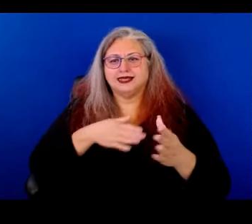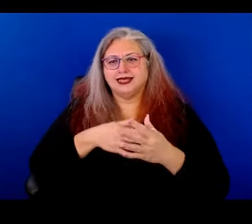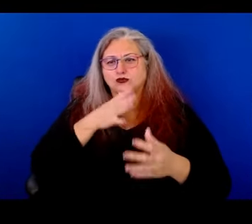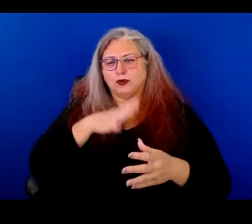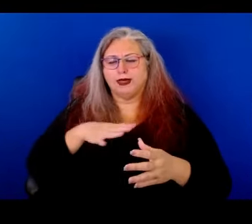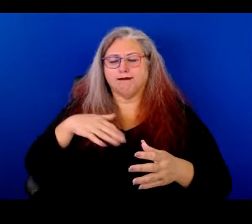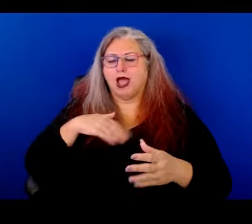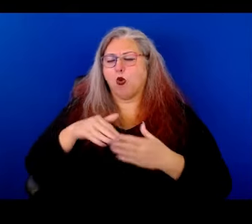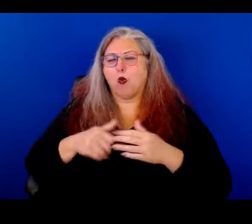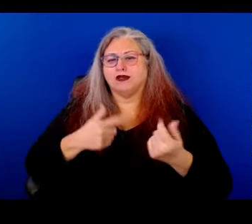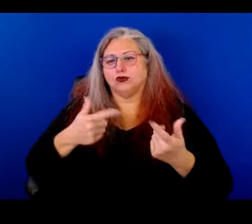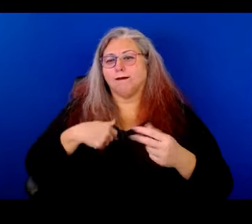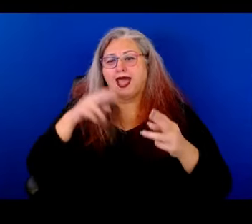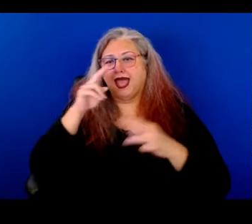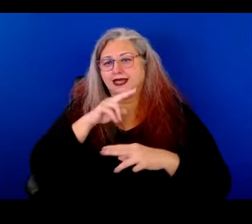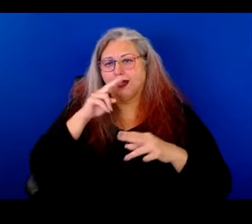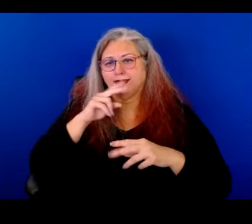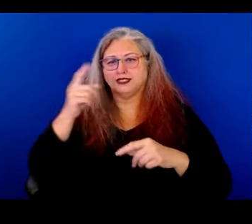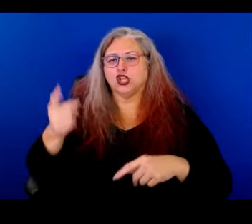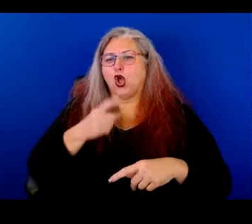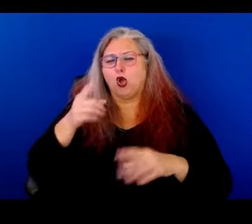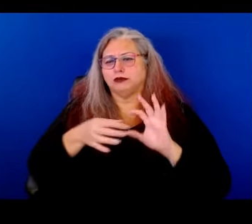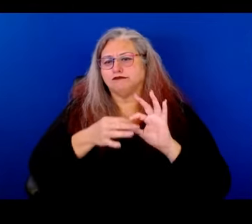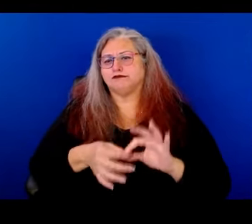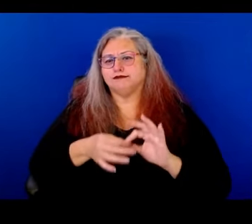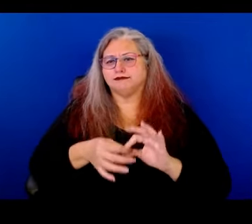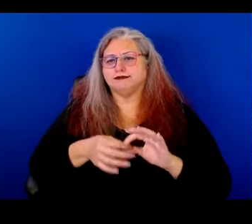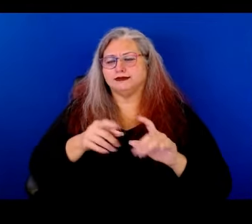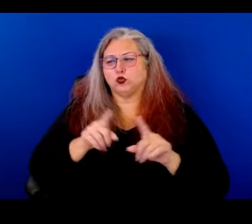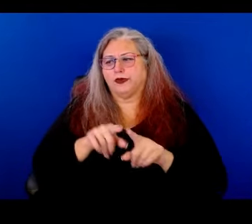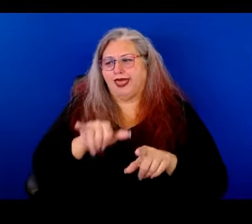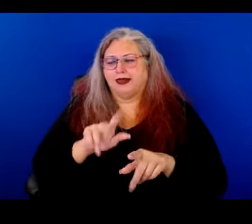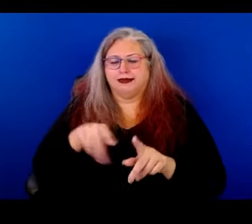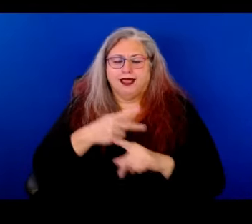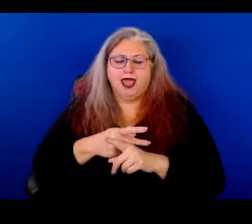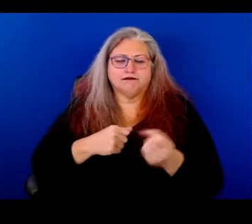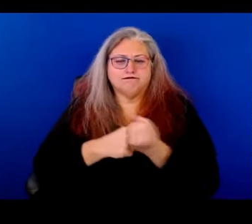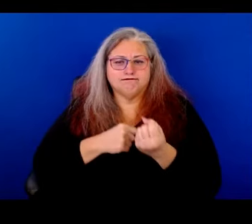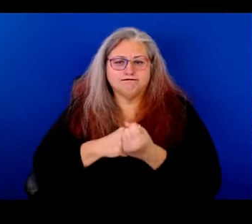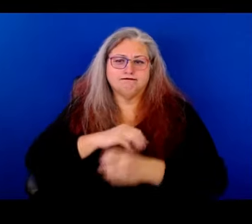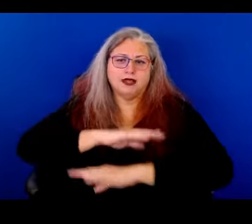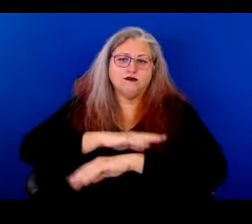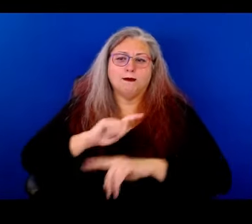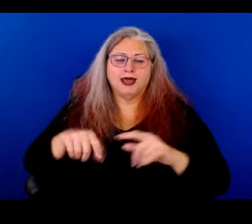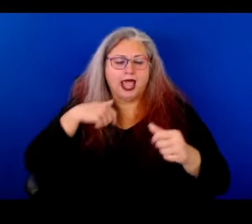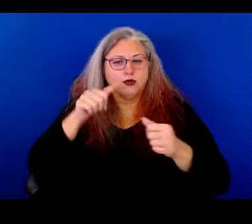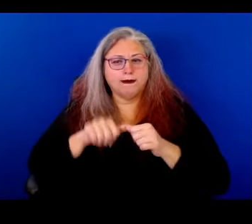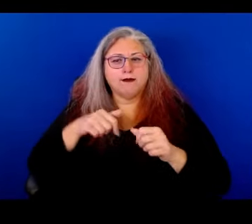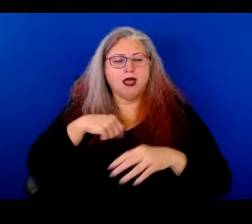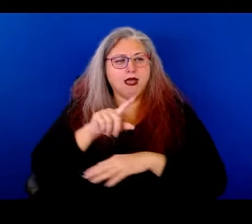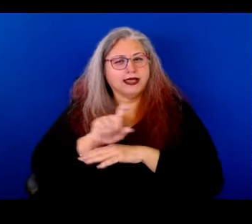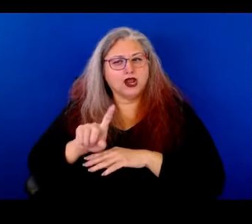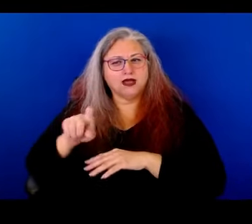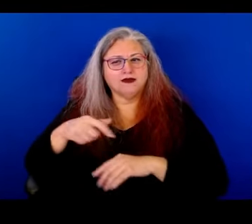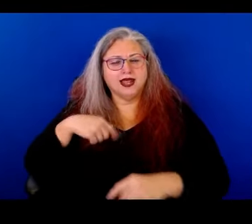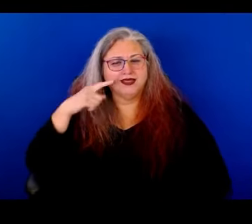women my whole life. So my comedy has always been used as a platform. But you know, I remember getting off stage